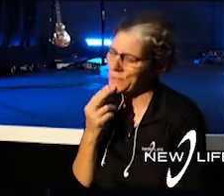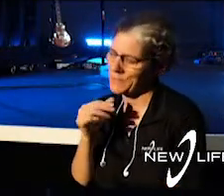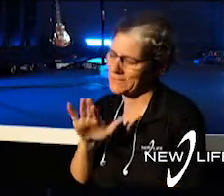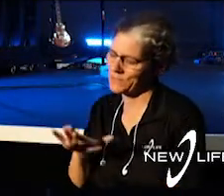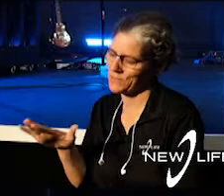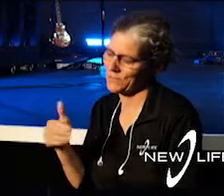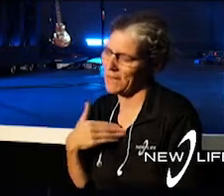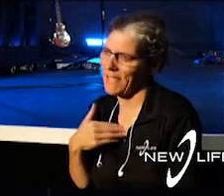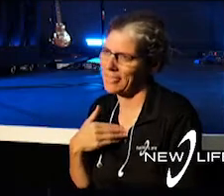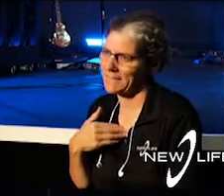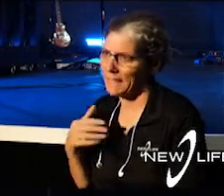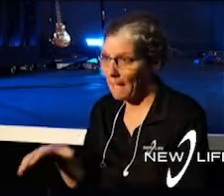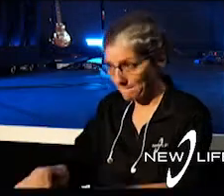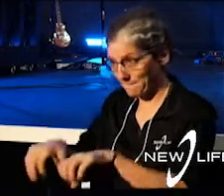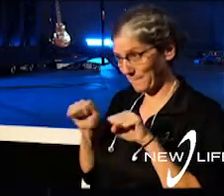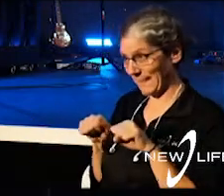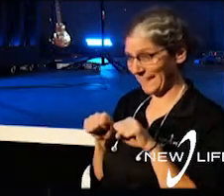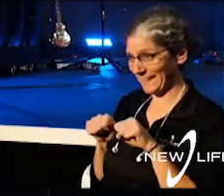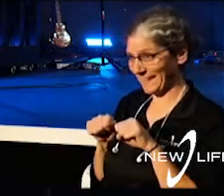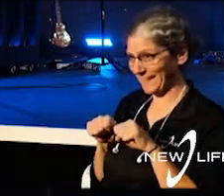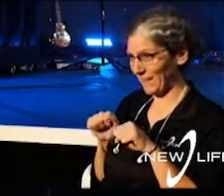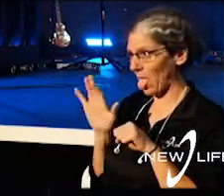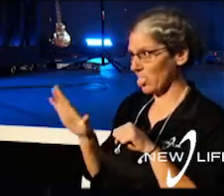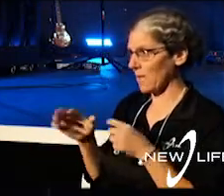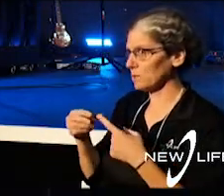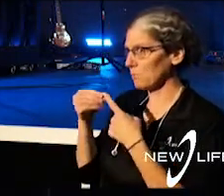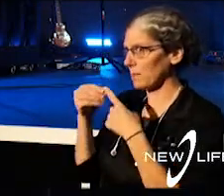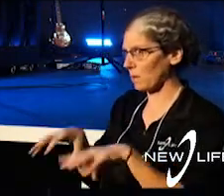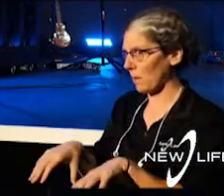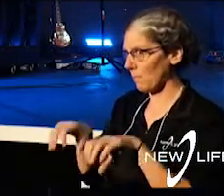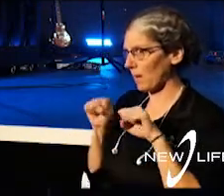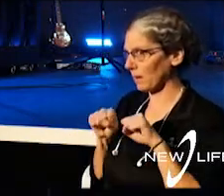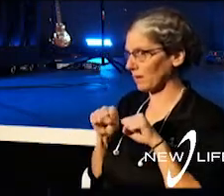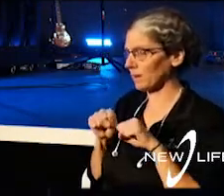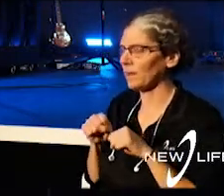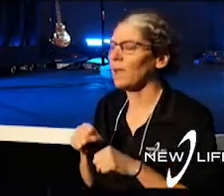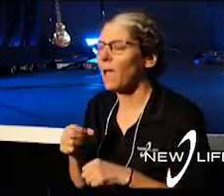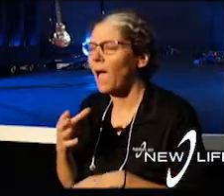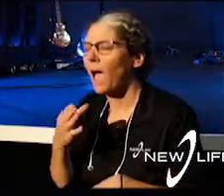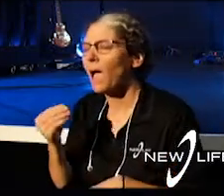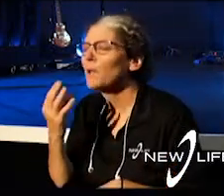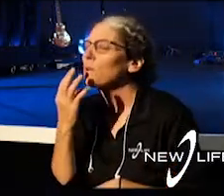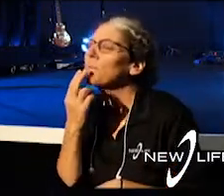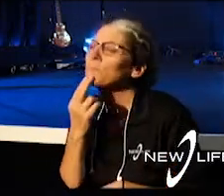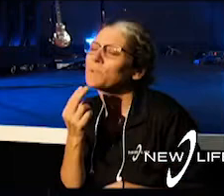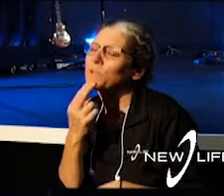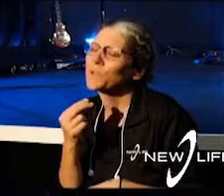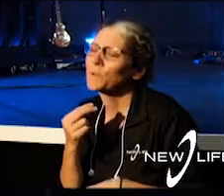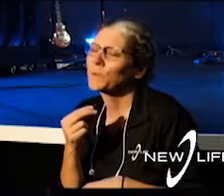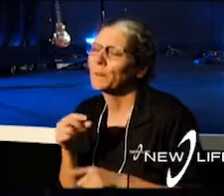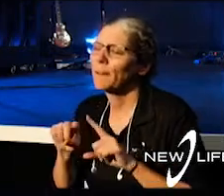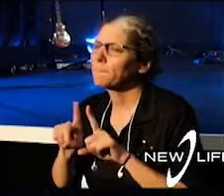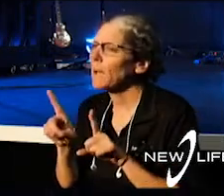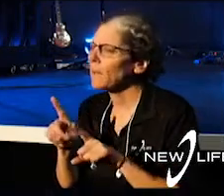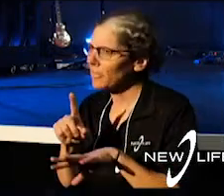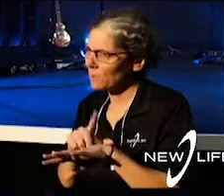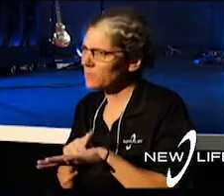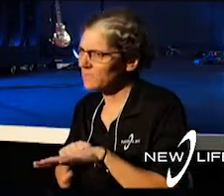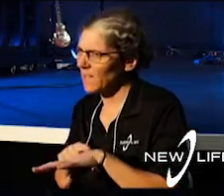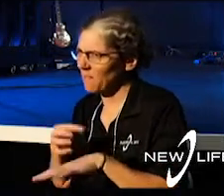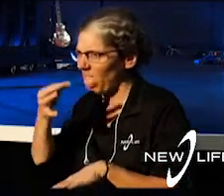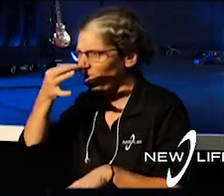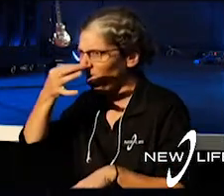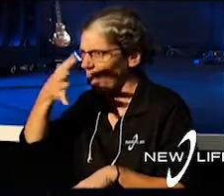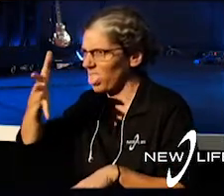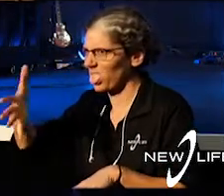up had this blanket that they never went anywhere without. And it was adorable, except every so often it would smell like